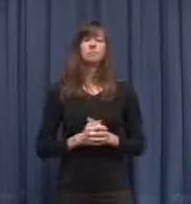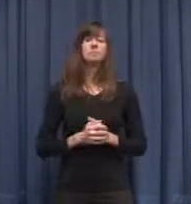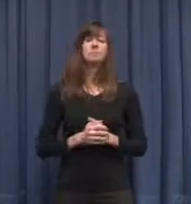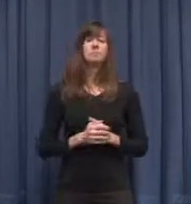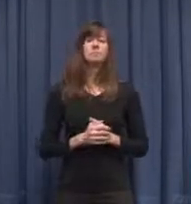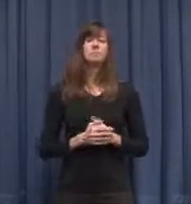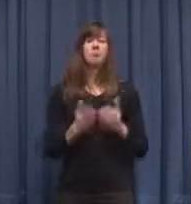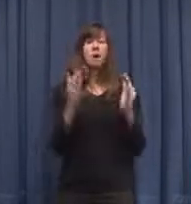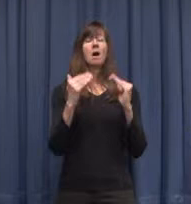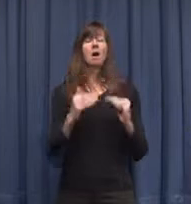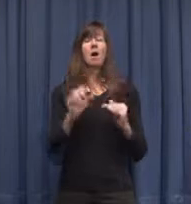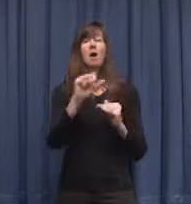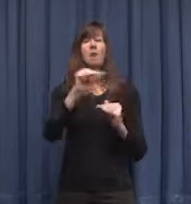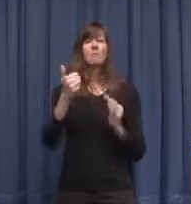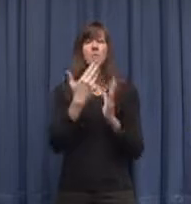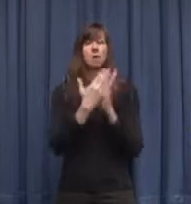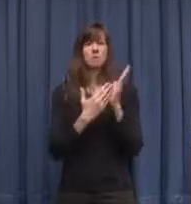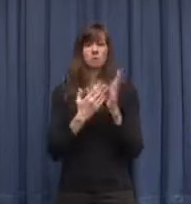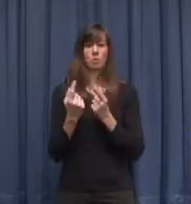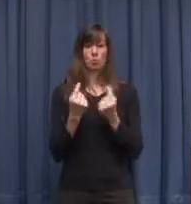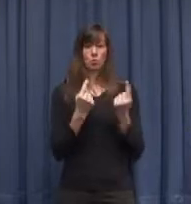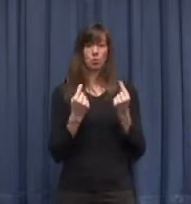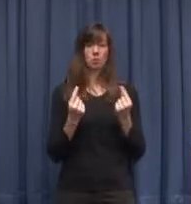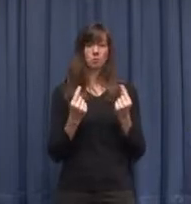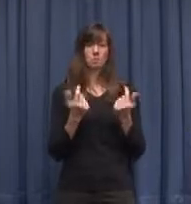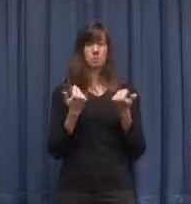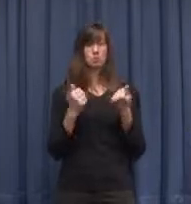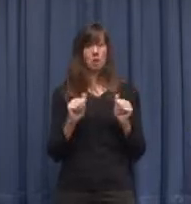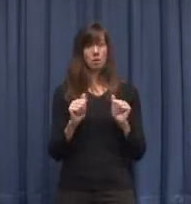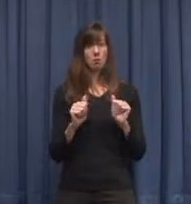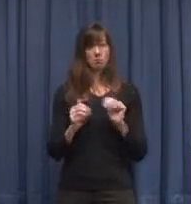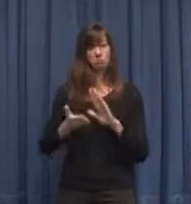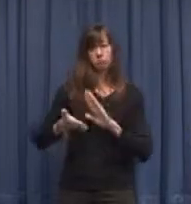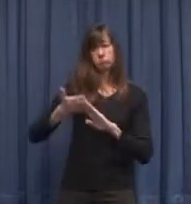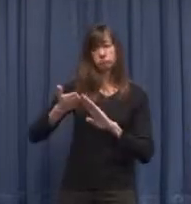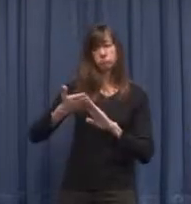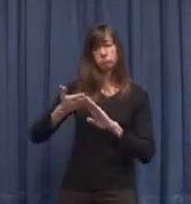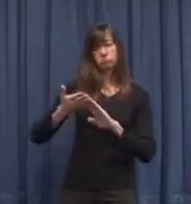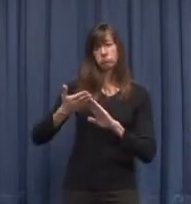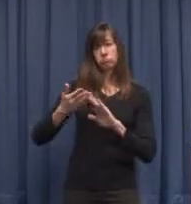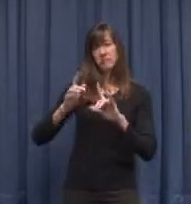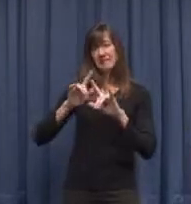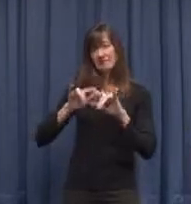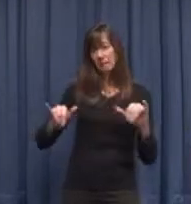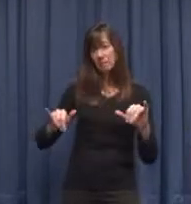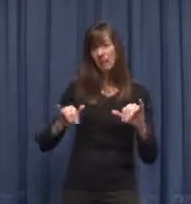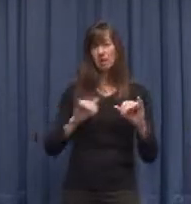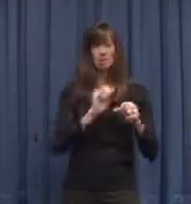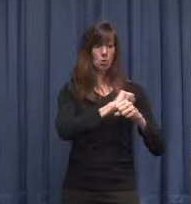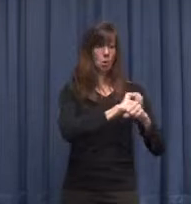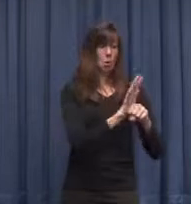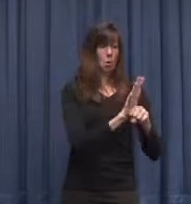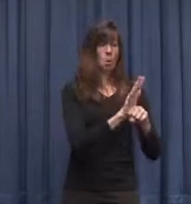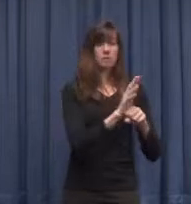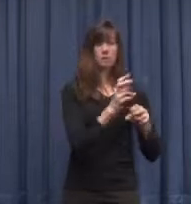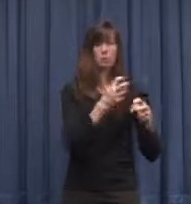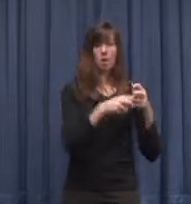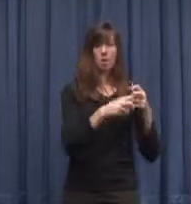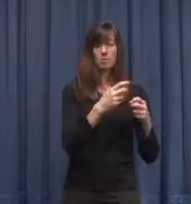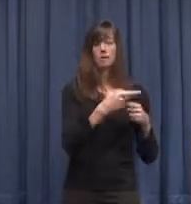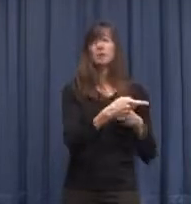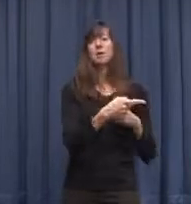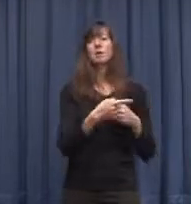and run in response to the increasing COVID situation, of course, our rapid response